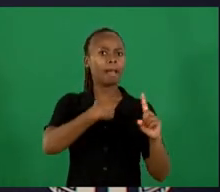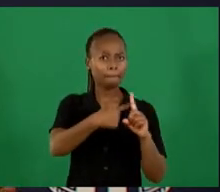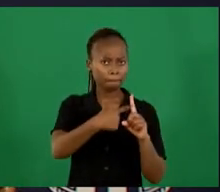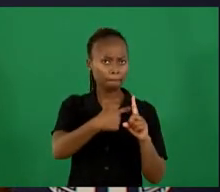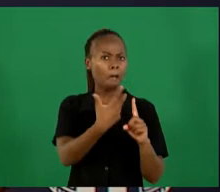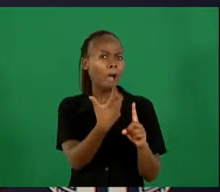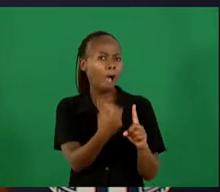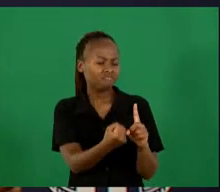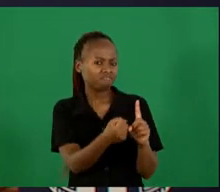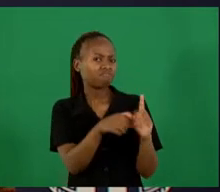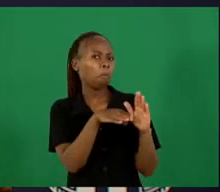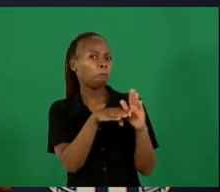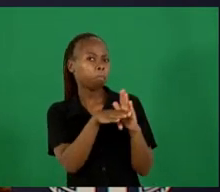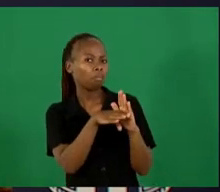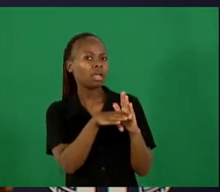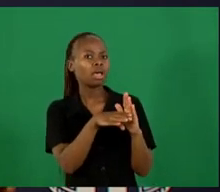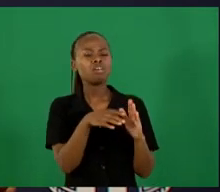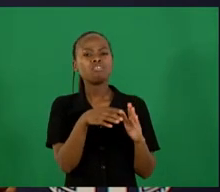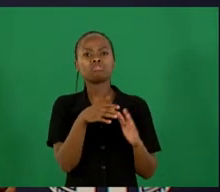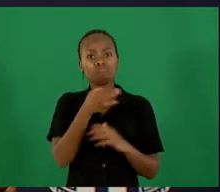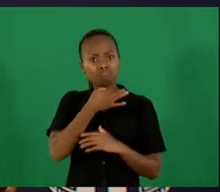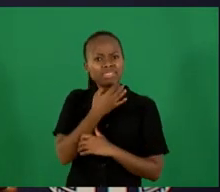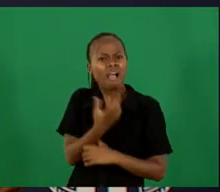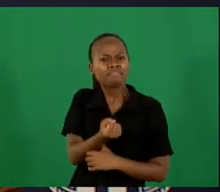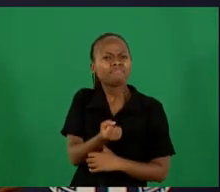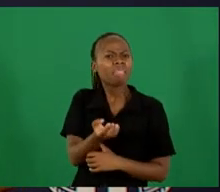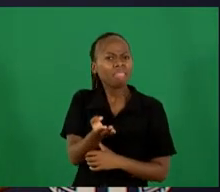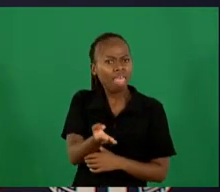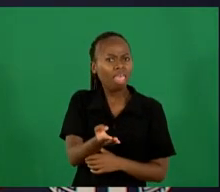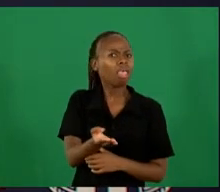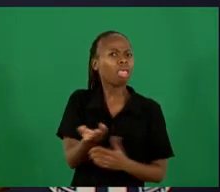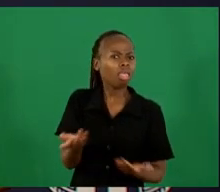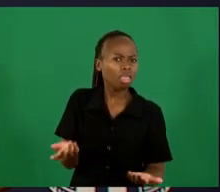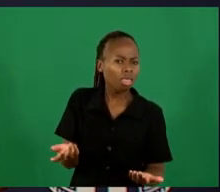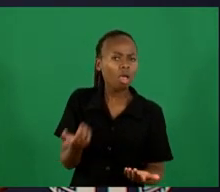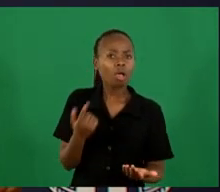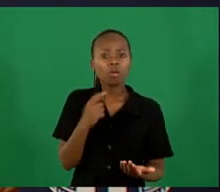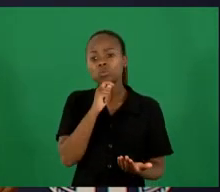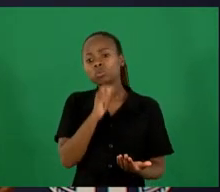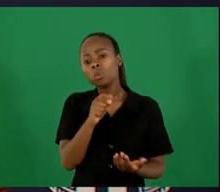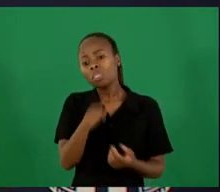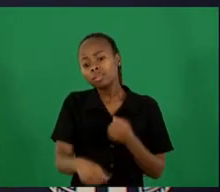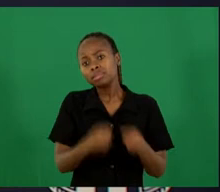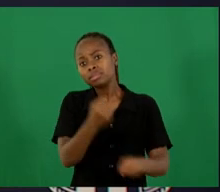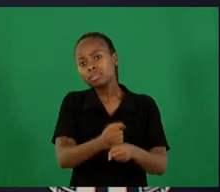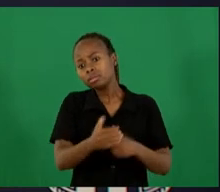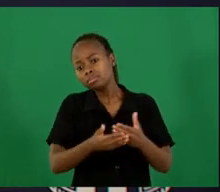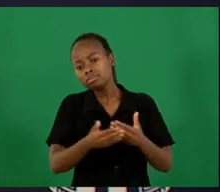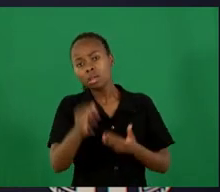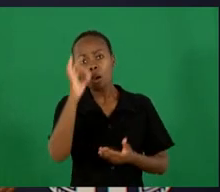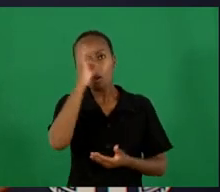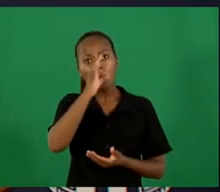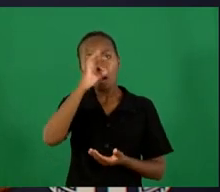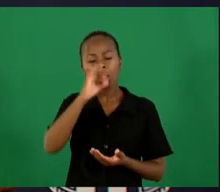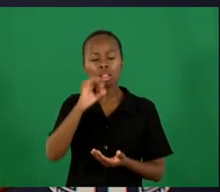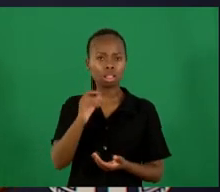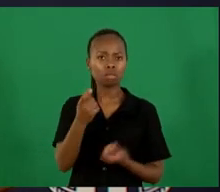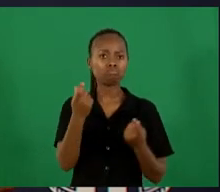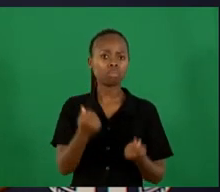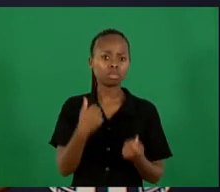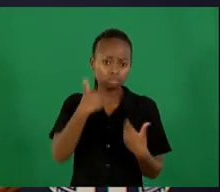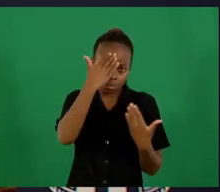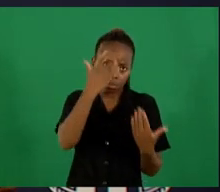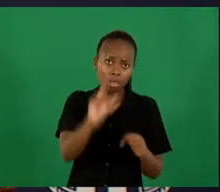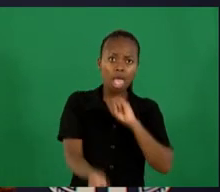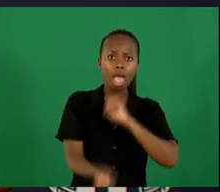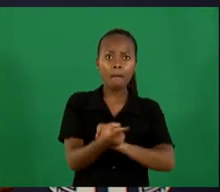they are on the upside because they are. We do not know what's going to happen to the oil price. We have talked about the impact of load